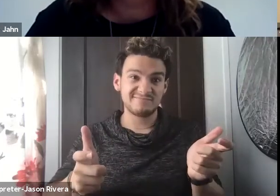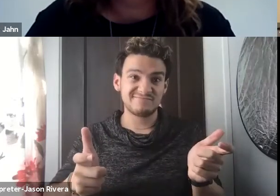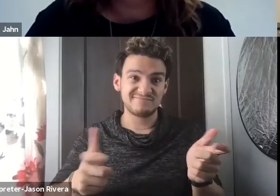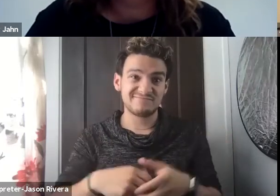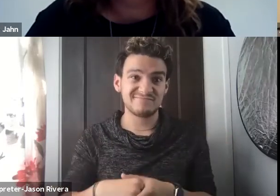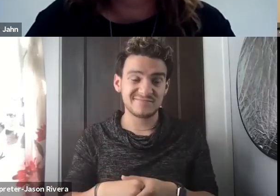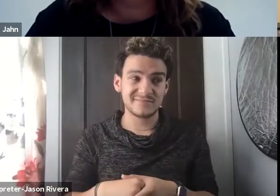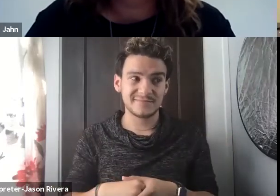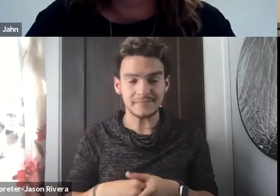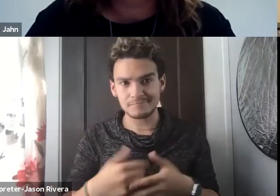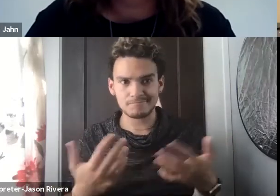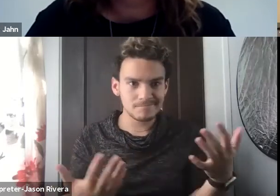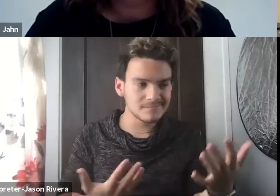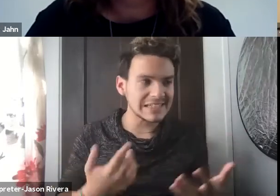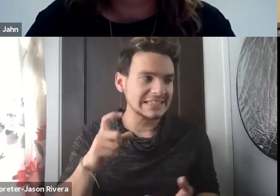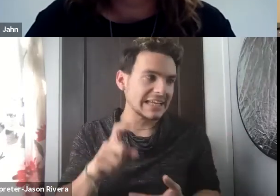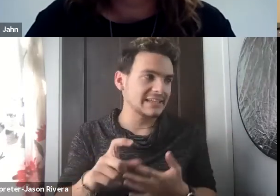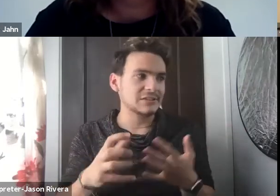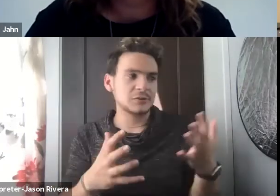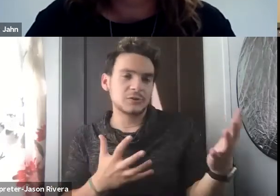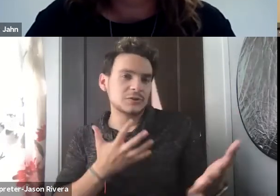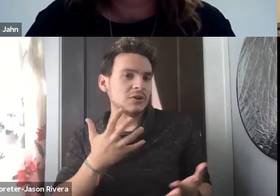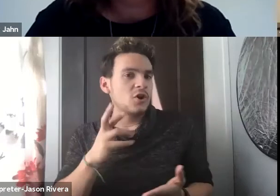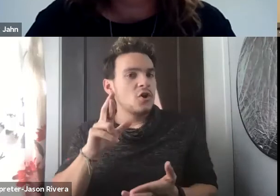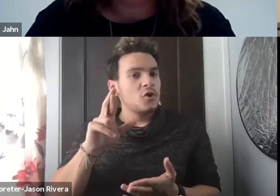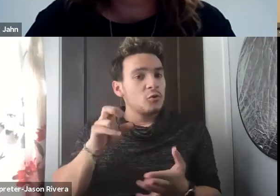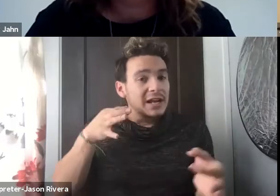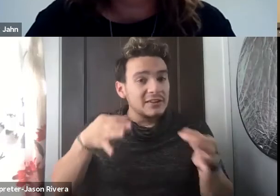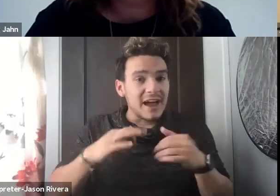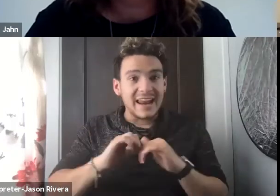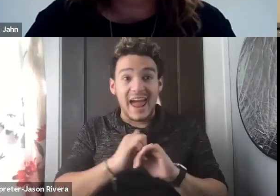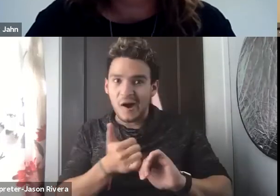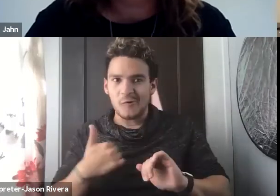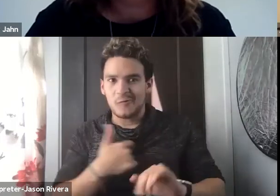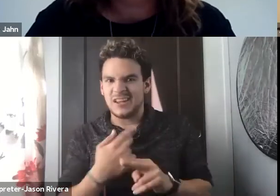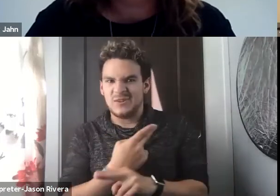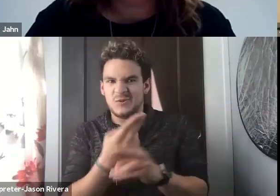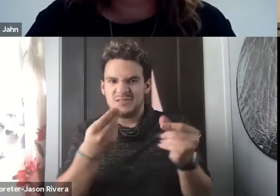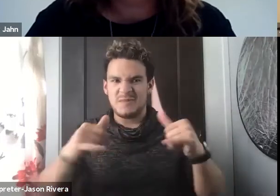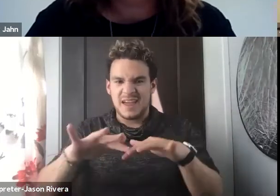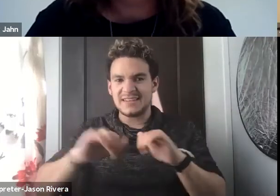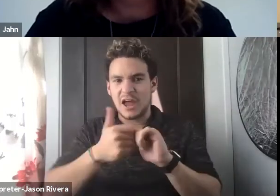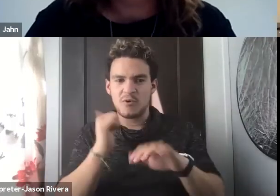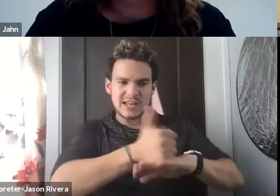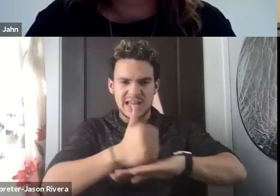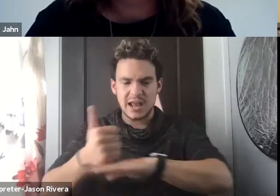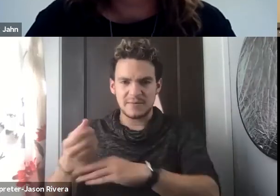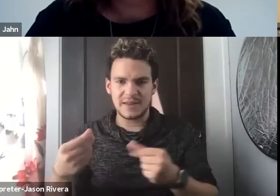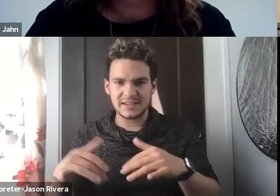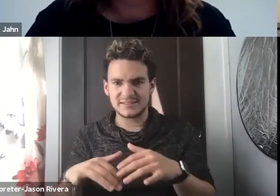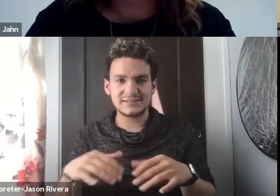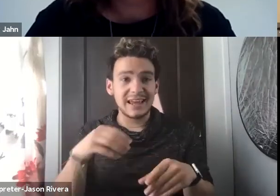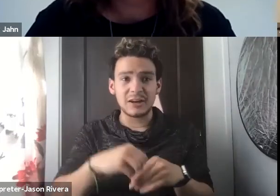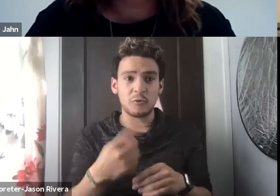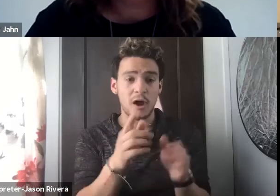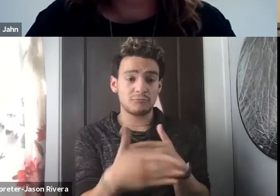and having to redefine how we use space and how we configure space, even within a tenant space, not even talking